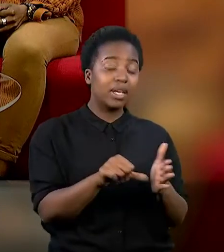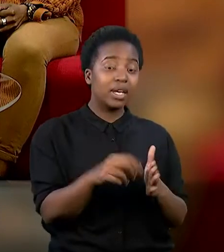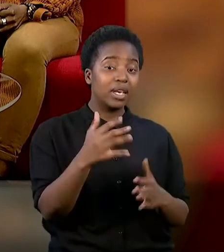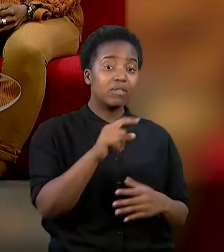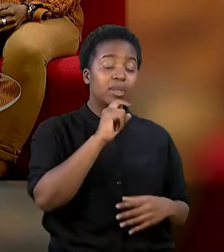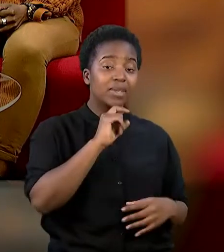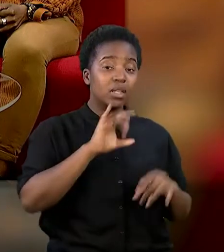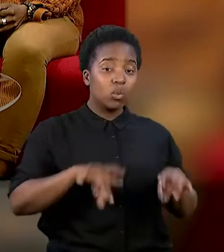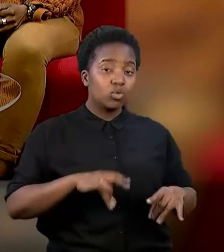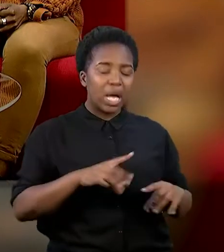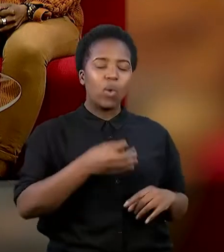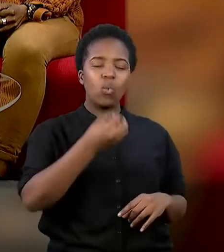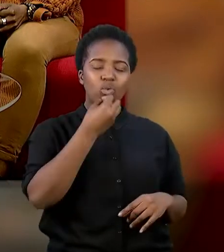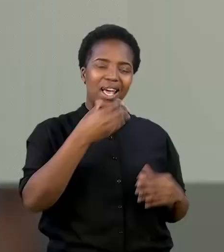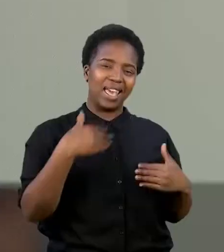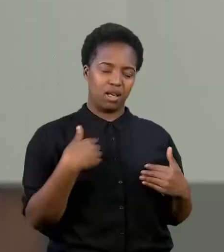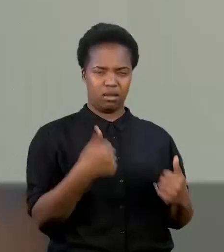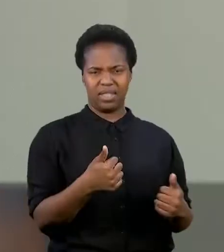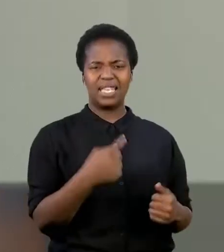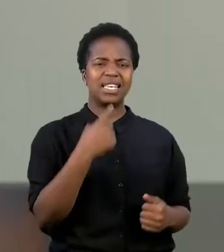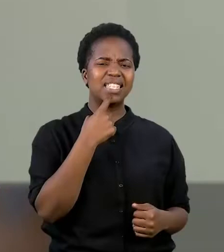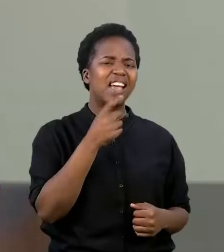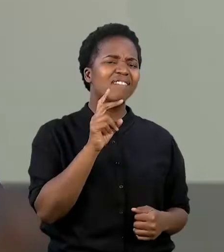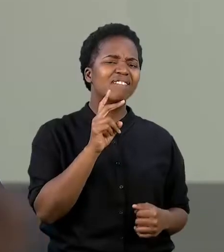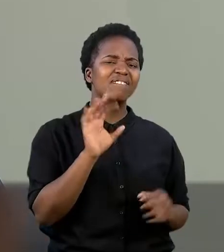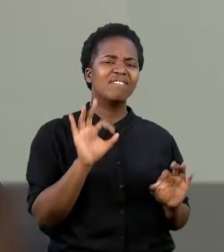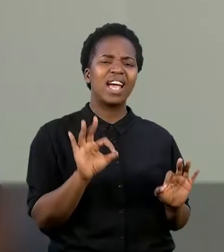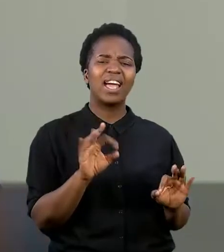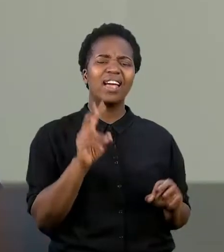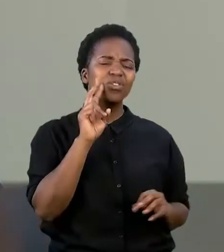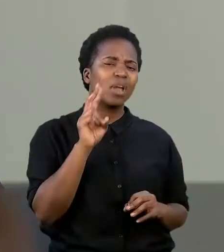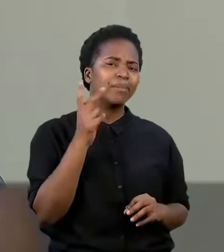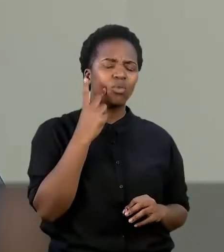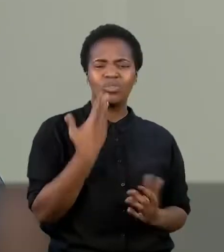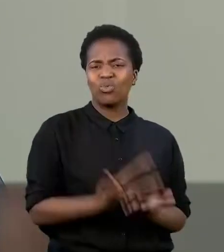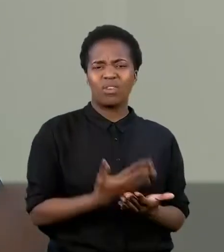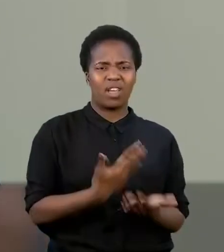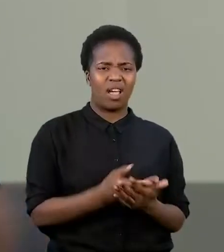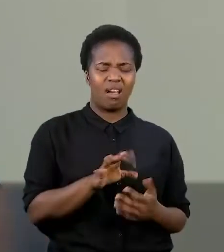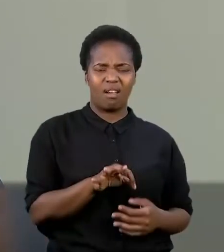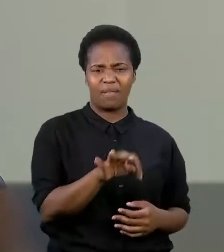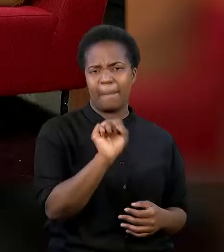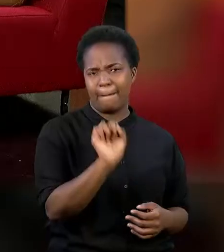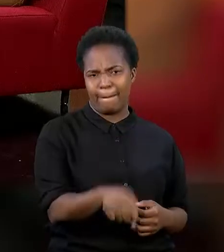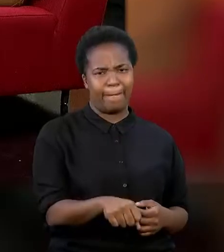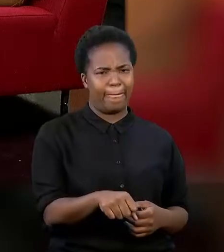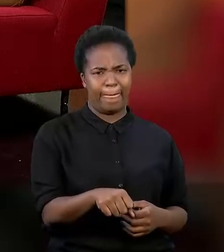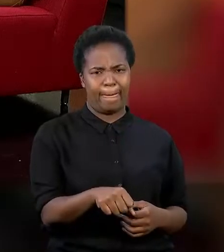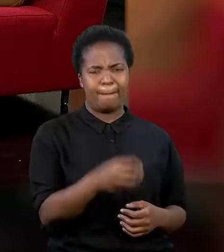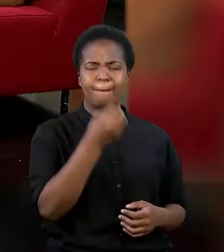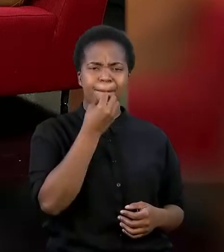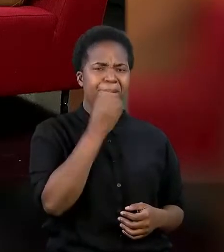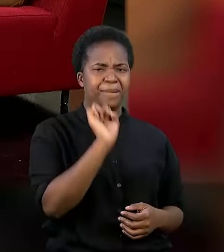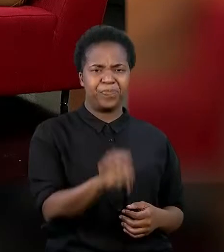diet. And a healthy diet's quite easy to follow, and it is affordable. Vegetables are largely affordable. You know, the mainstay of your